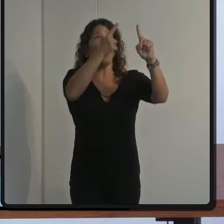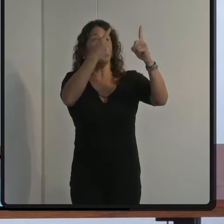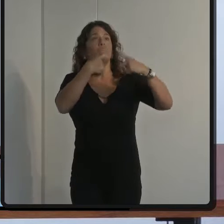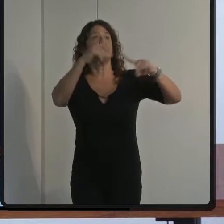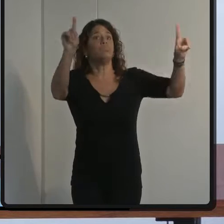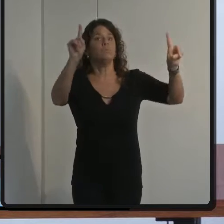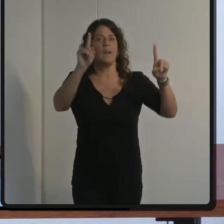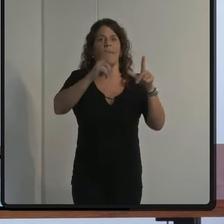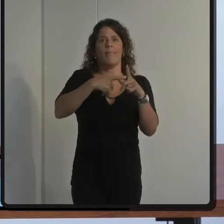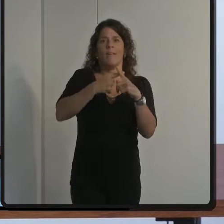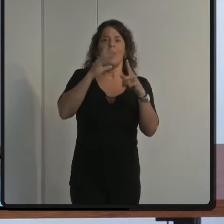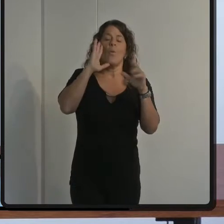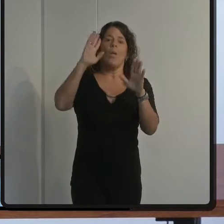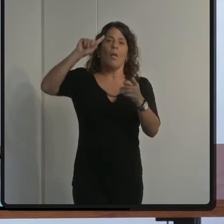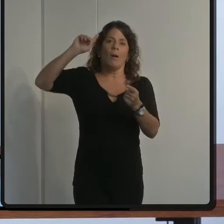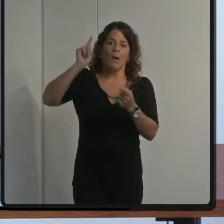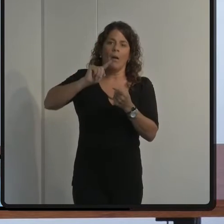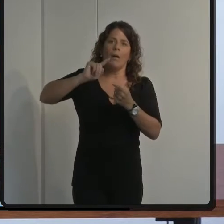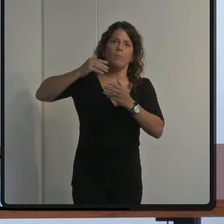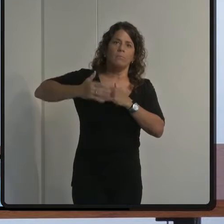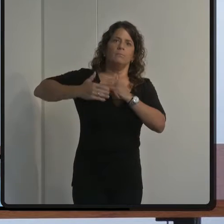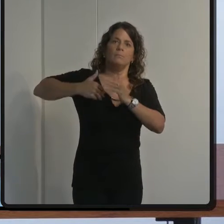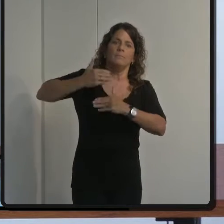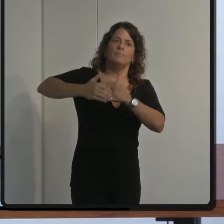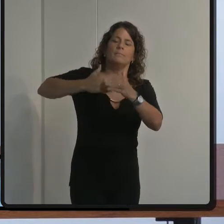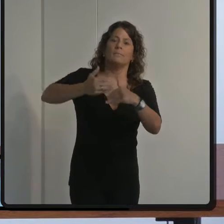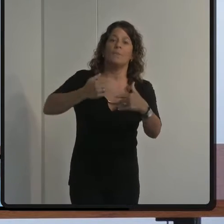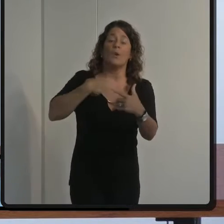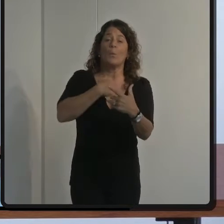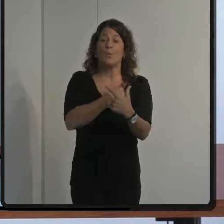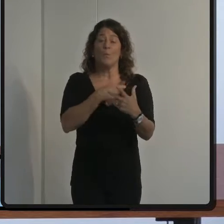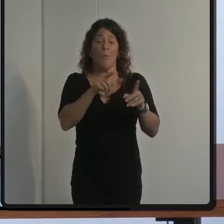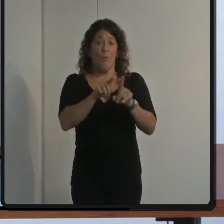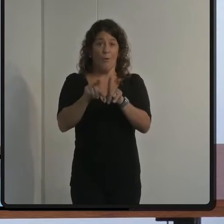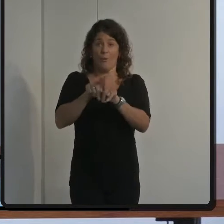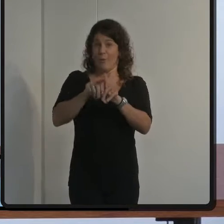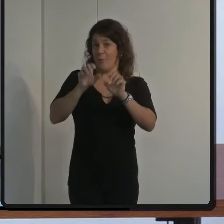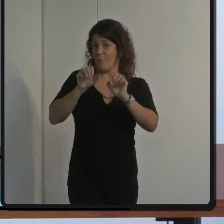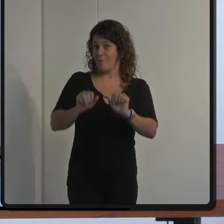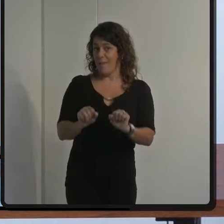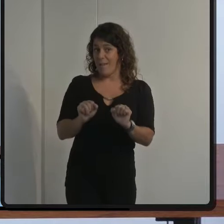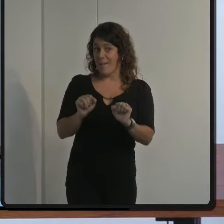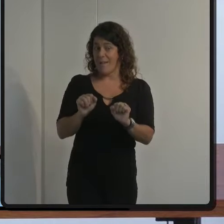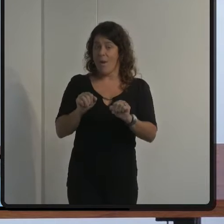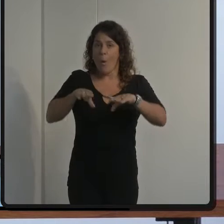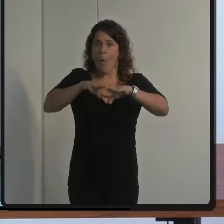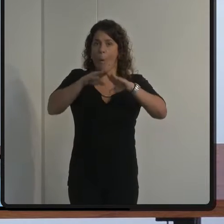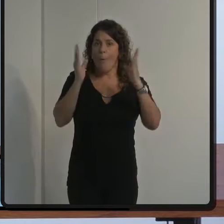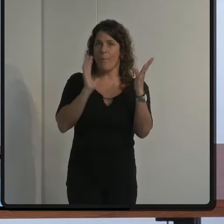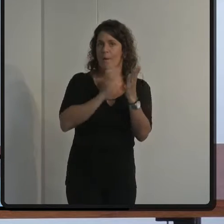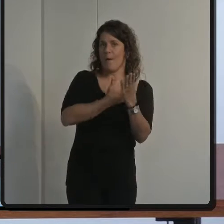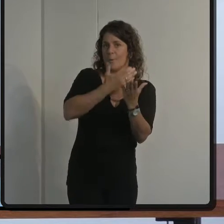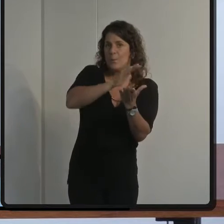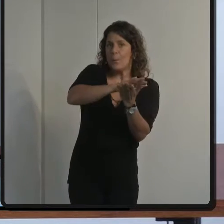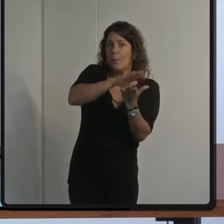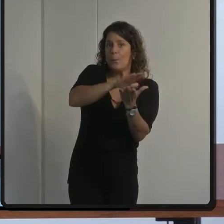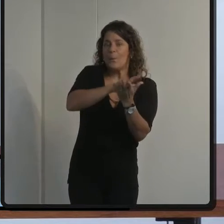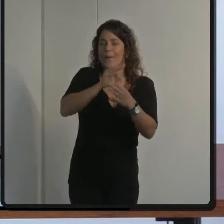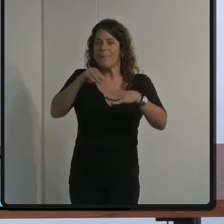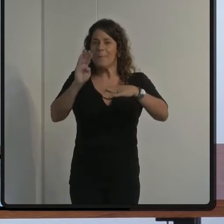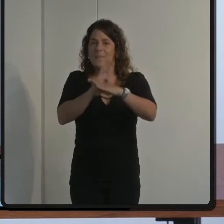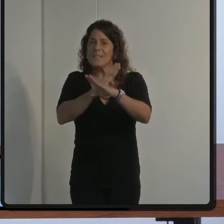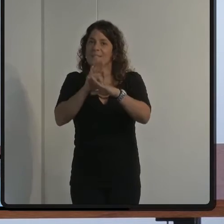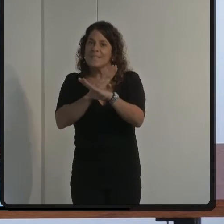and continue to reduce cases going forward, we would also put our county in position to reopen our schools and more